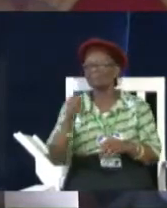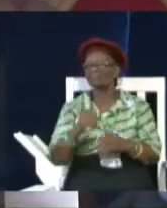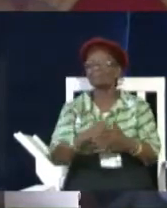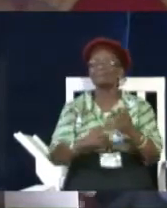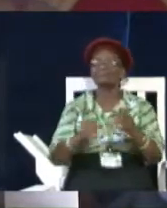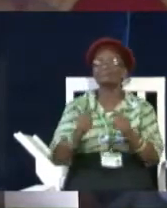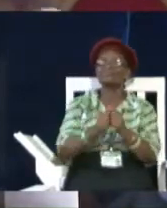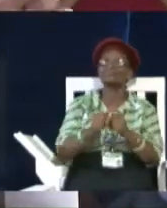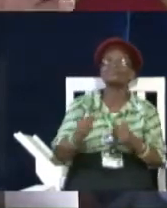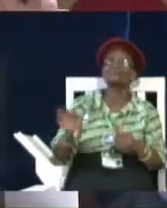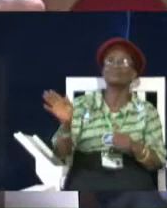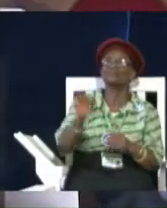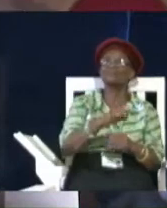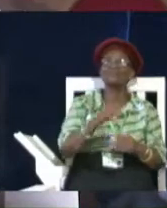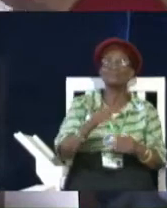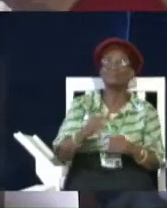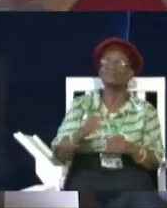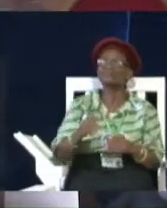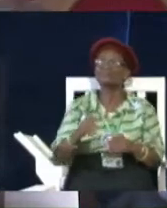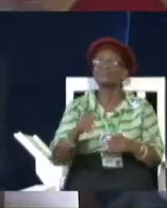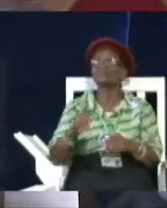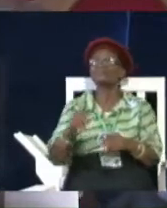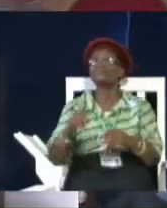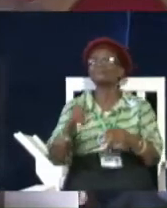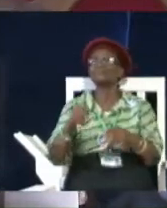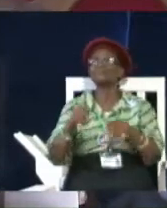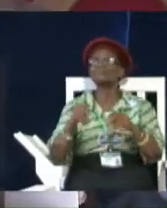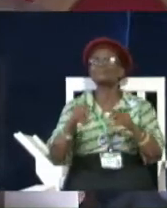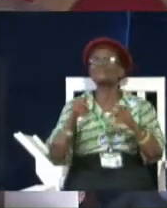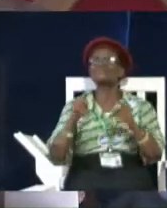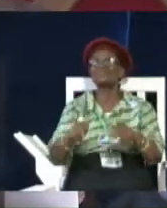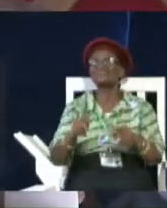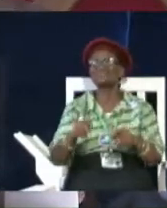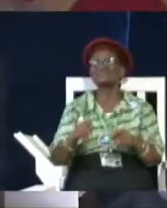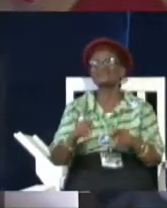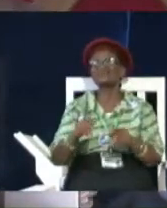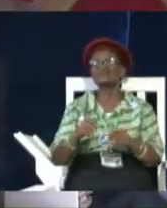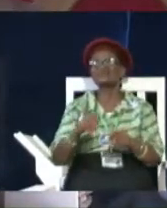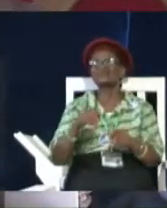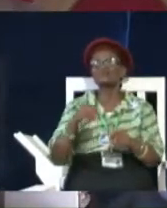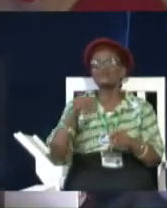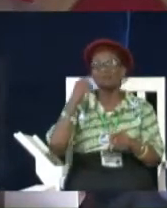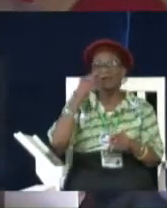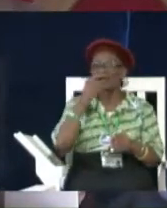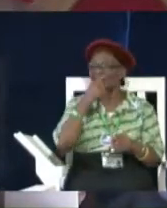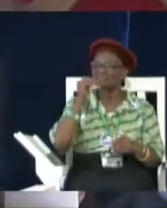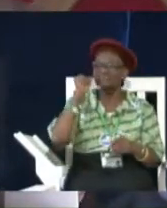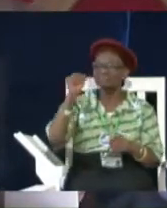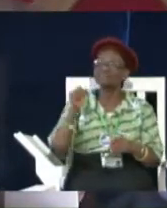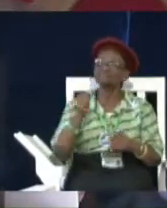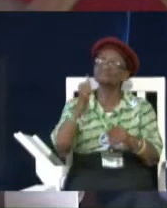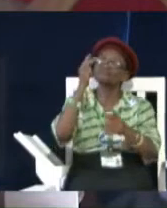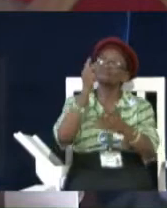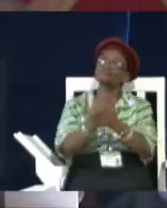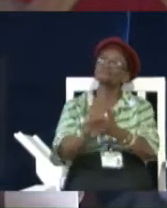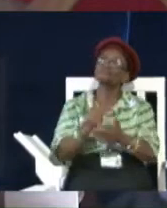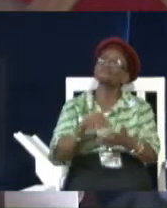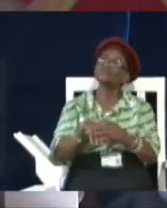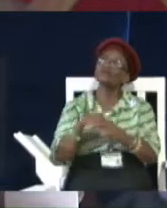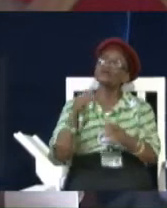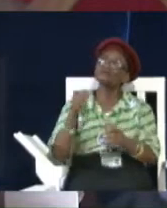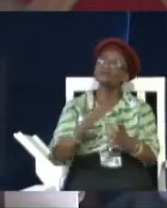She reached out. You see, the Bible says, since the day of John the